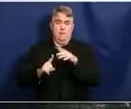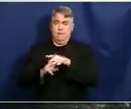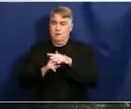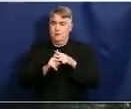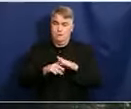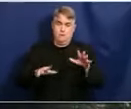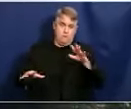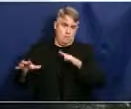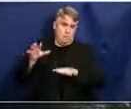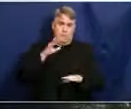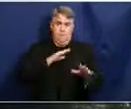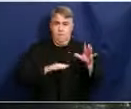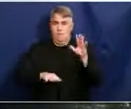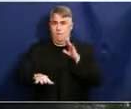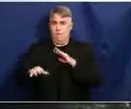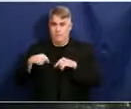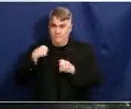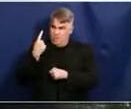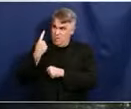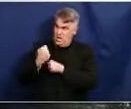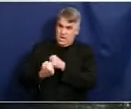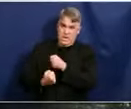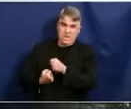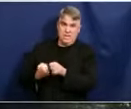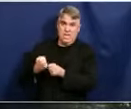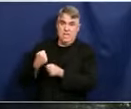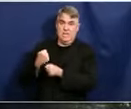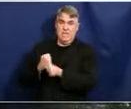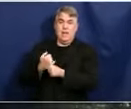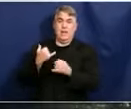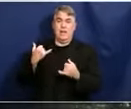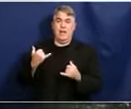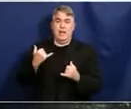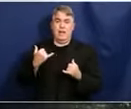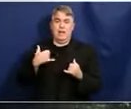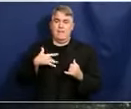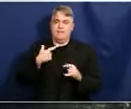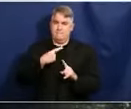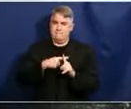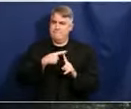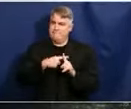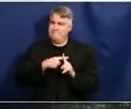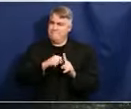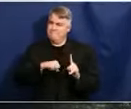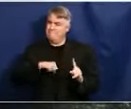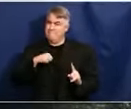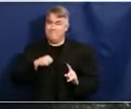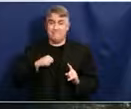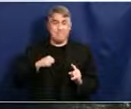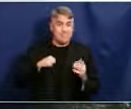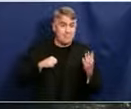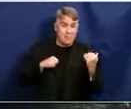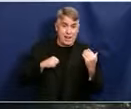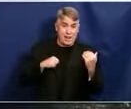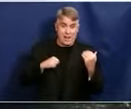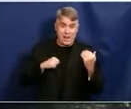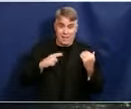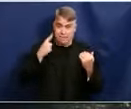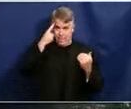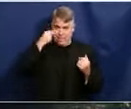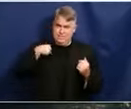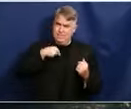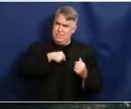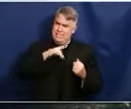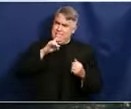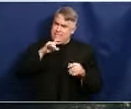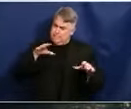and hard as it is, I think San Diegans have a lot to be proud of. I think we have taken action that we know has saved lives, with the death